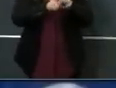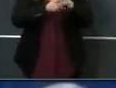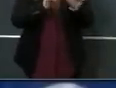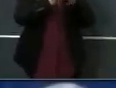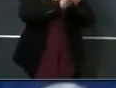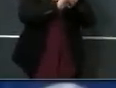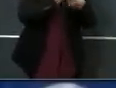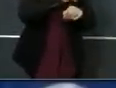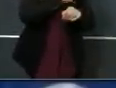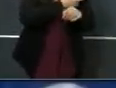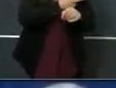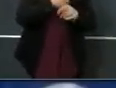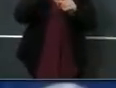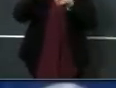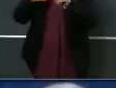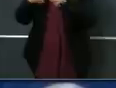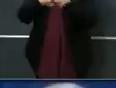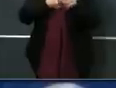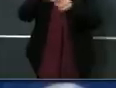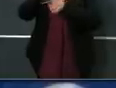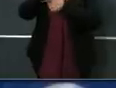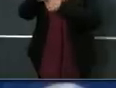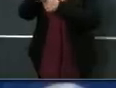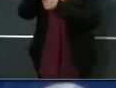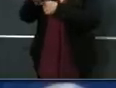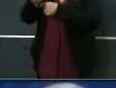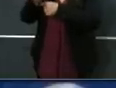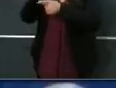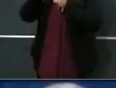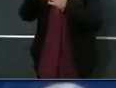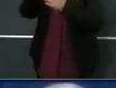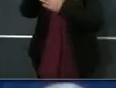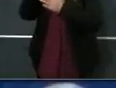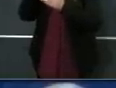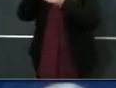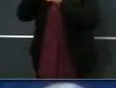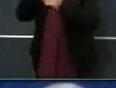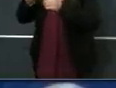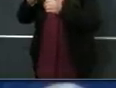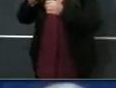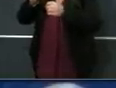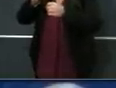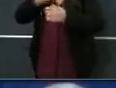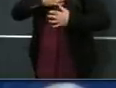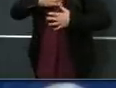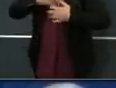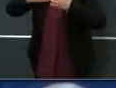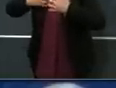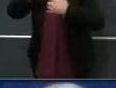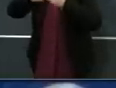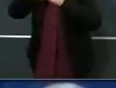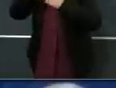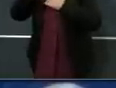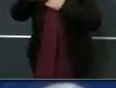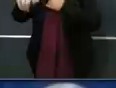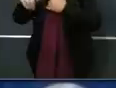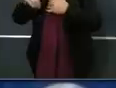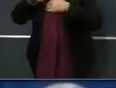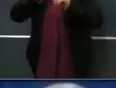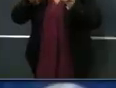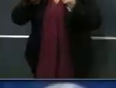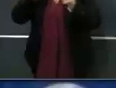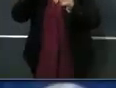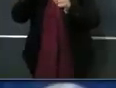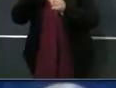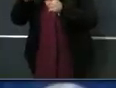and ICU numbers beginning to flatten, but we're not seeing that downward trend we need to see in order to